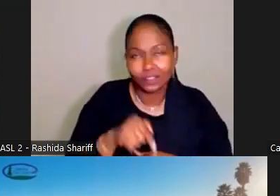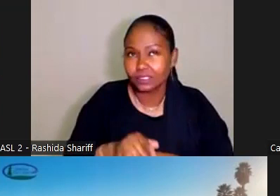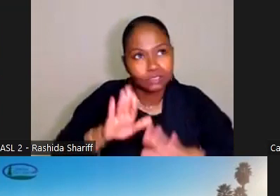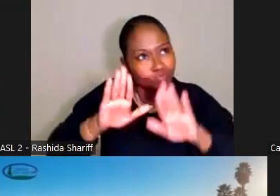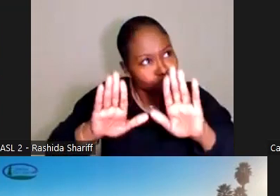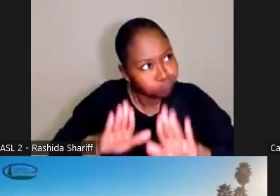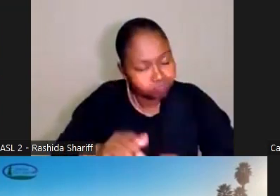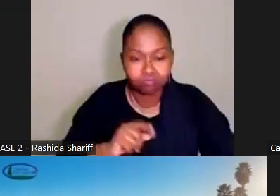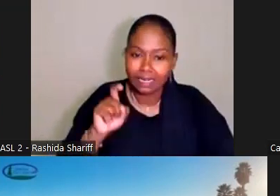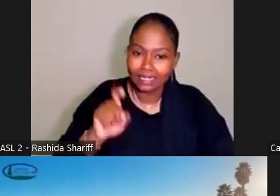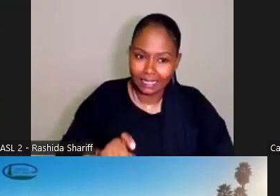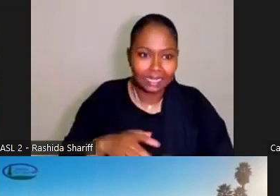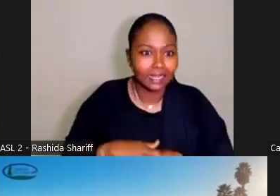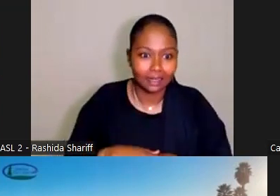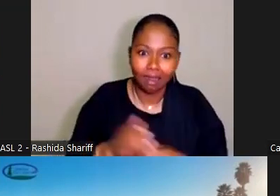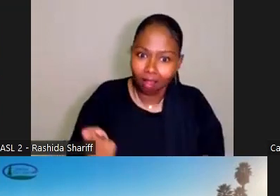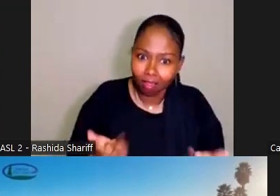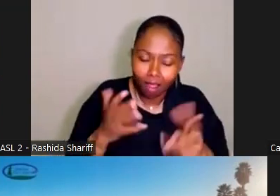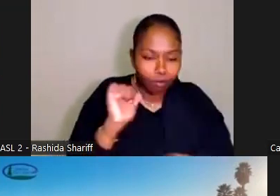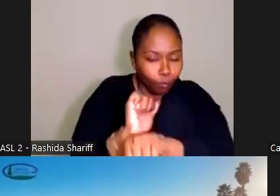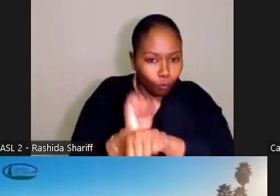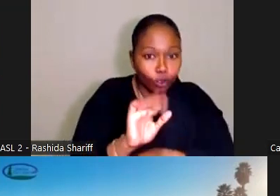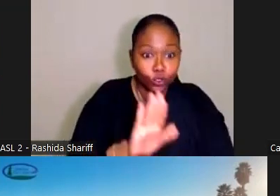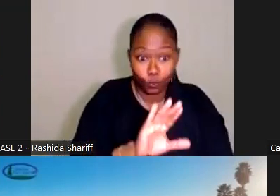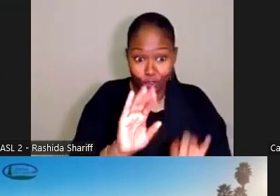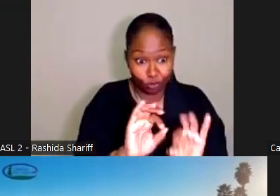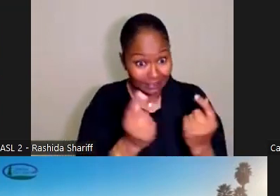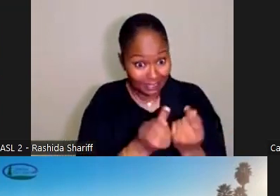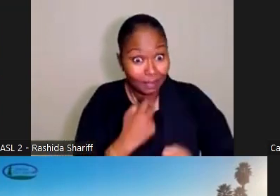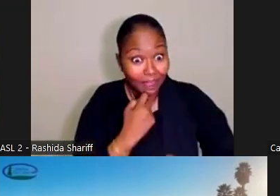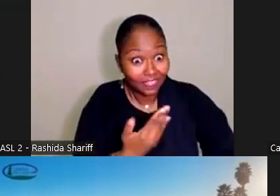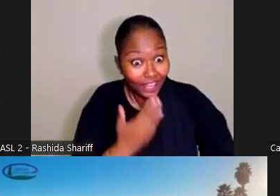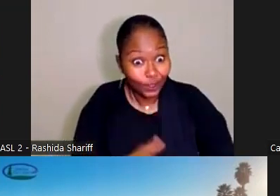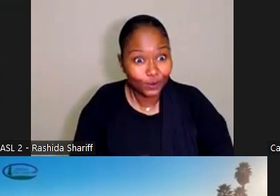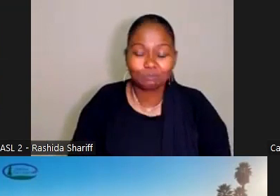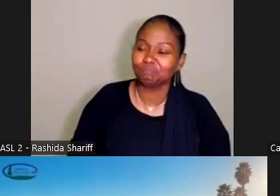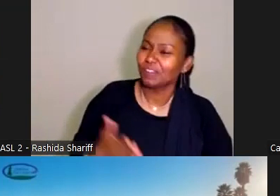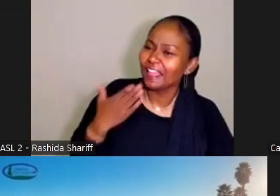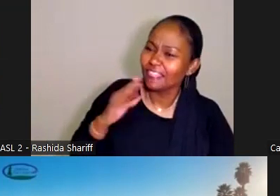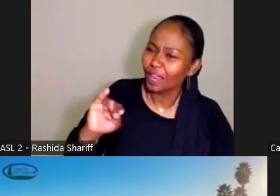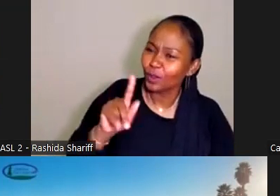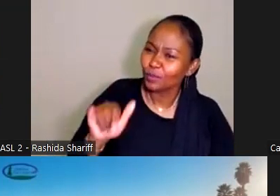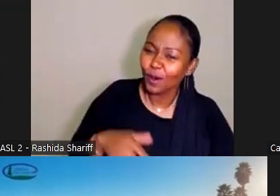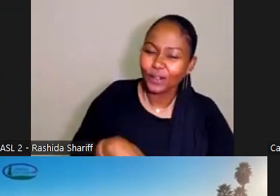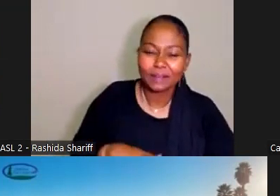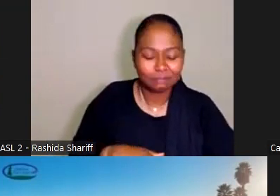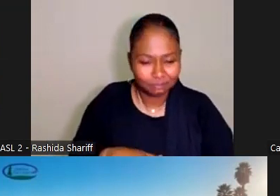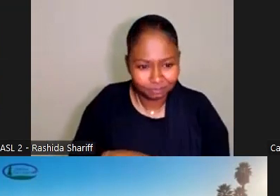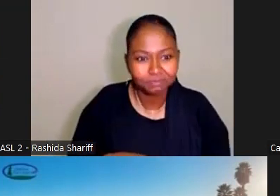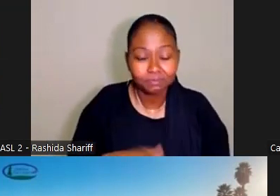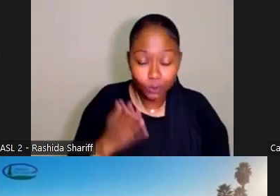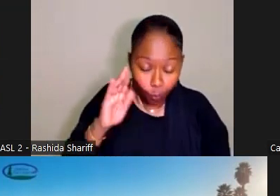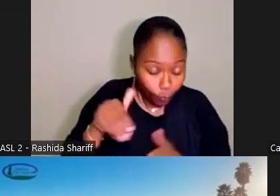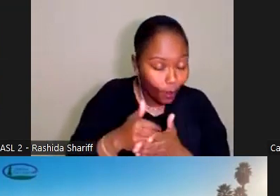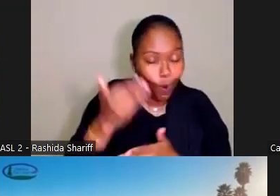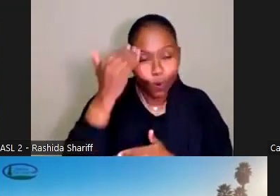need that you're trying to fill, Susan, and you and your team. Thank you. Well, thank you, Marty, and thank you for the question. As we all know,